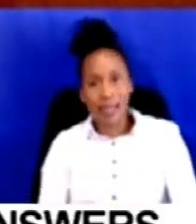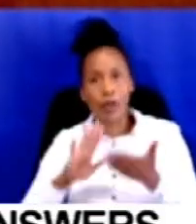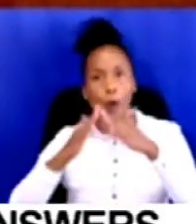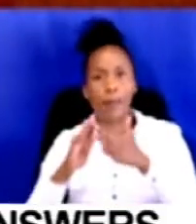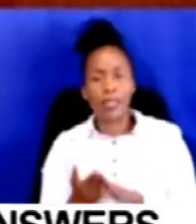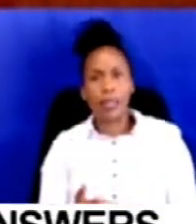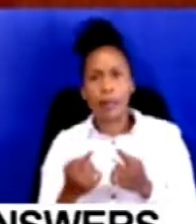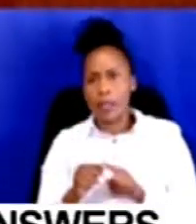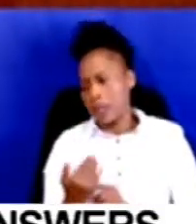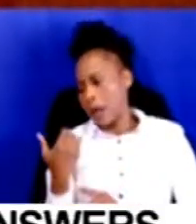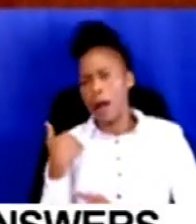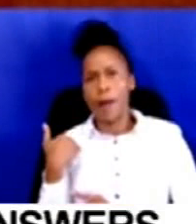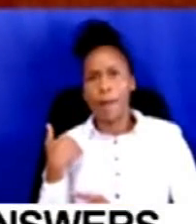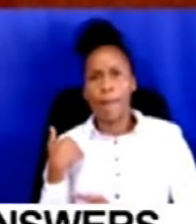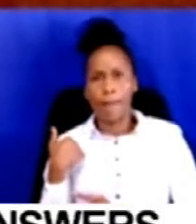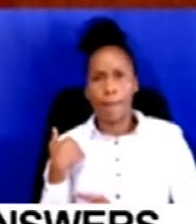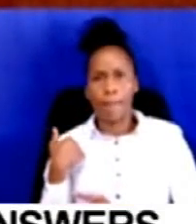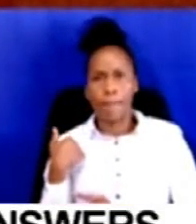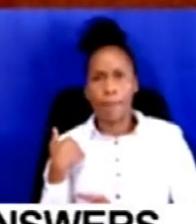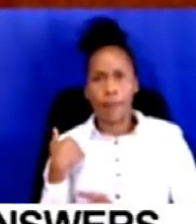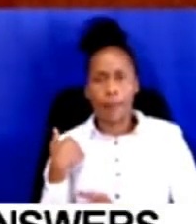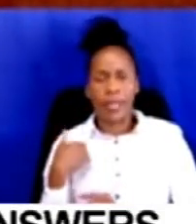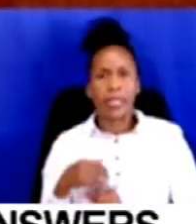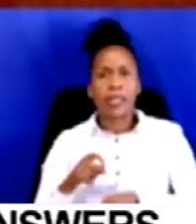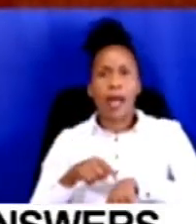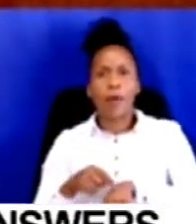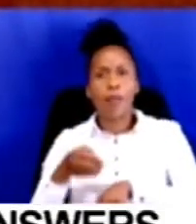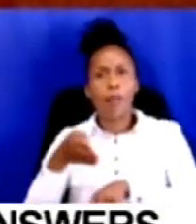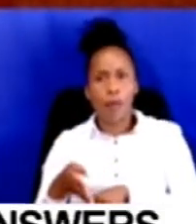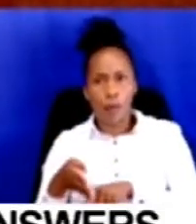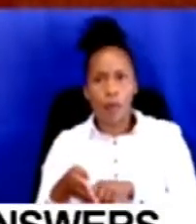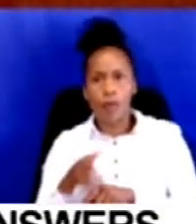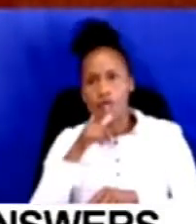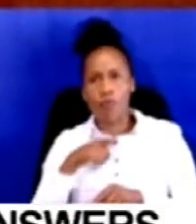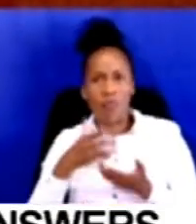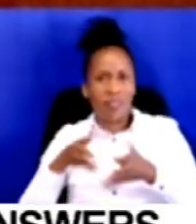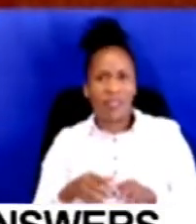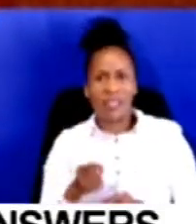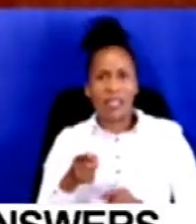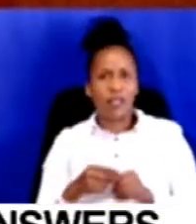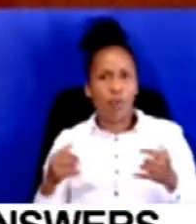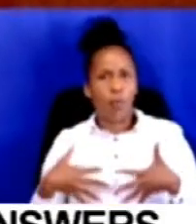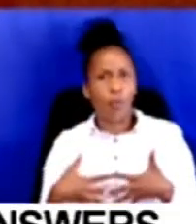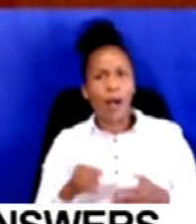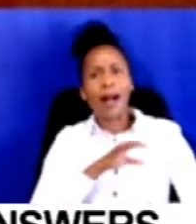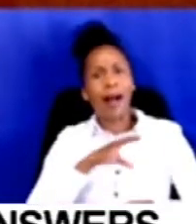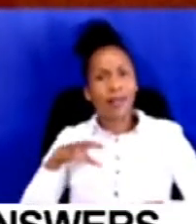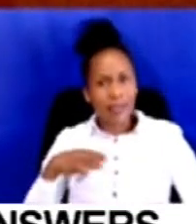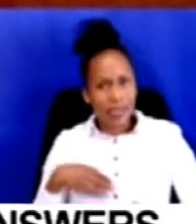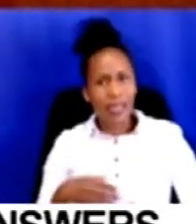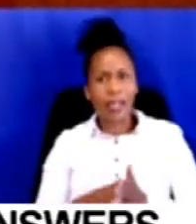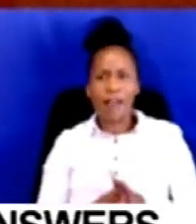and certainly nearing the end of the term of office, when the comment was made by the Deputy Minister, councillors should be